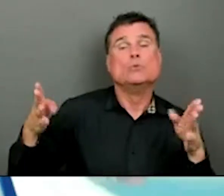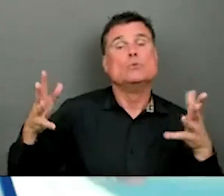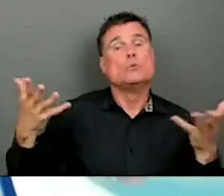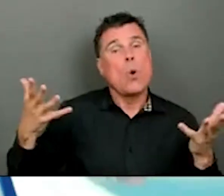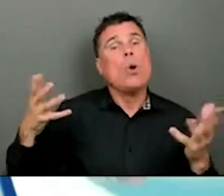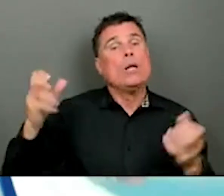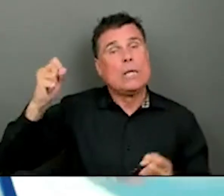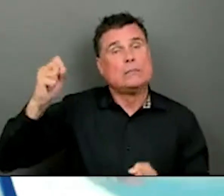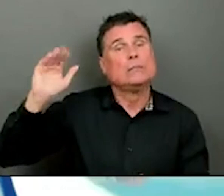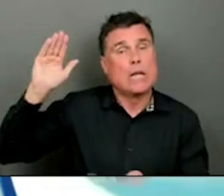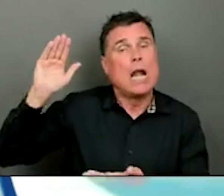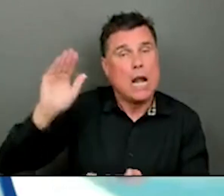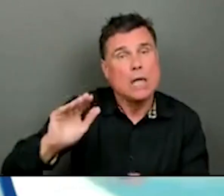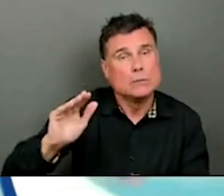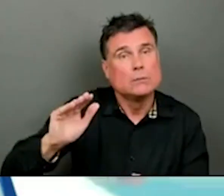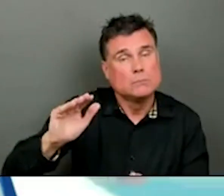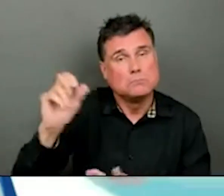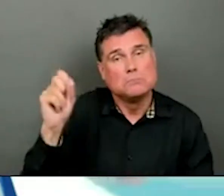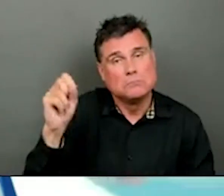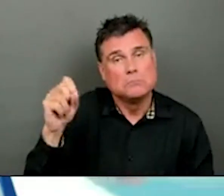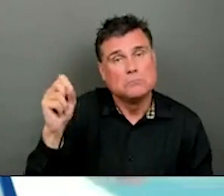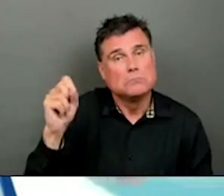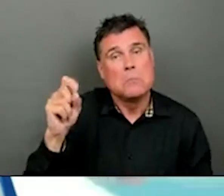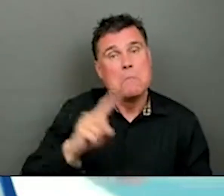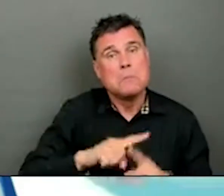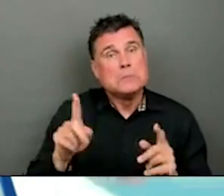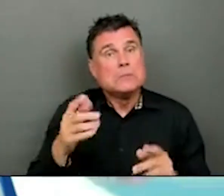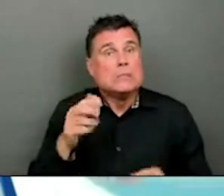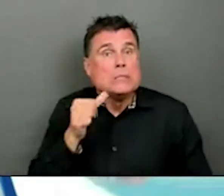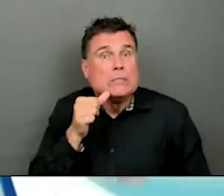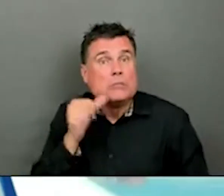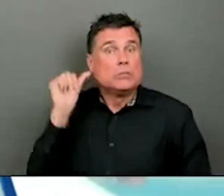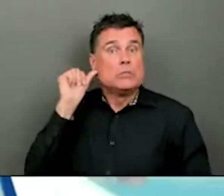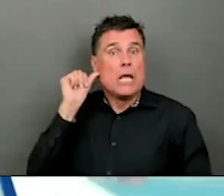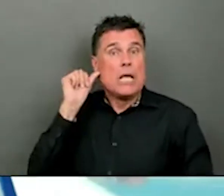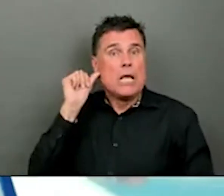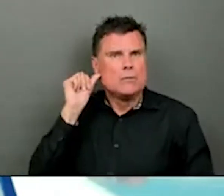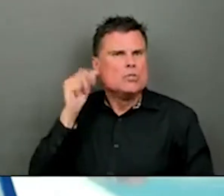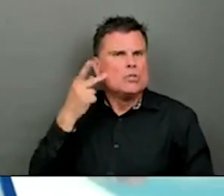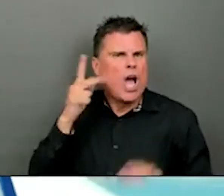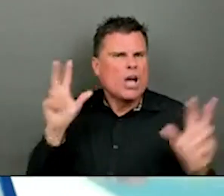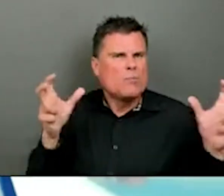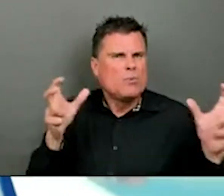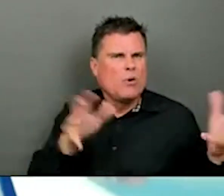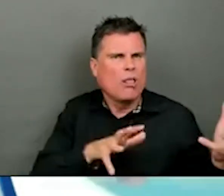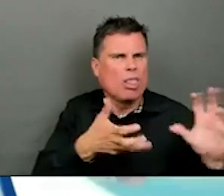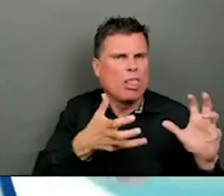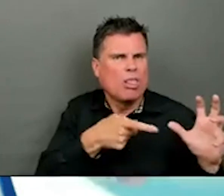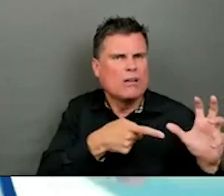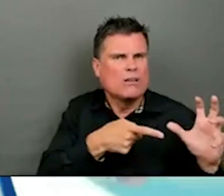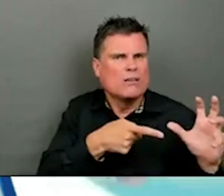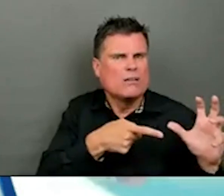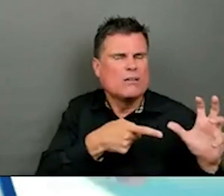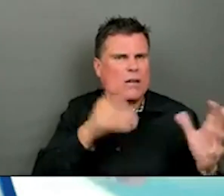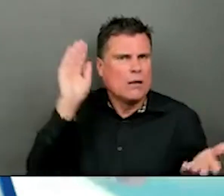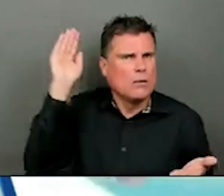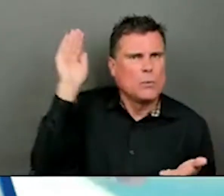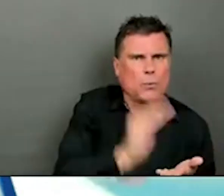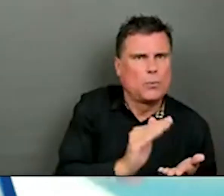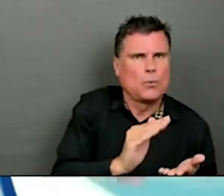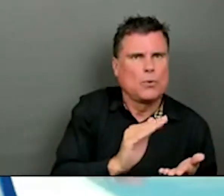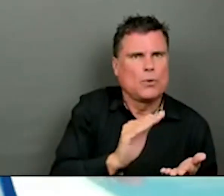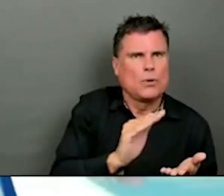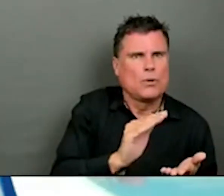decline as our dashboard showed yesterday, and as people rightly reported, and the reporting was absolutely accurate, the dashboard hadn't picked up all of